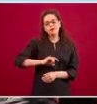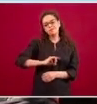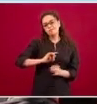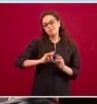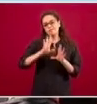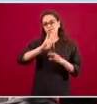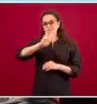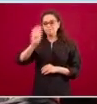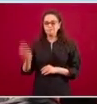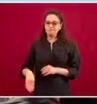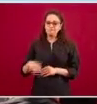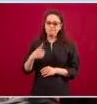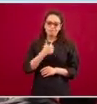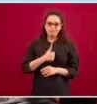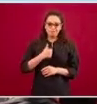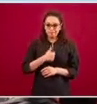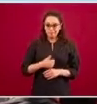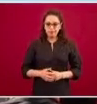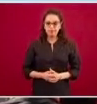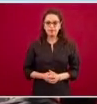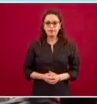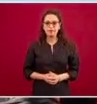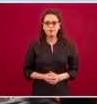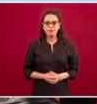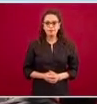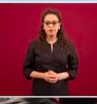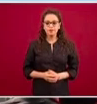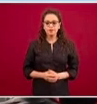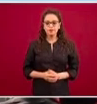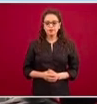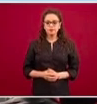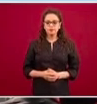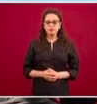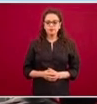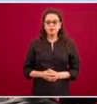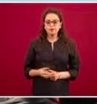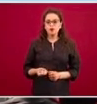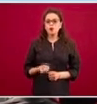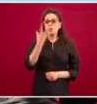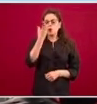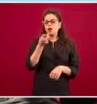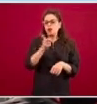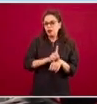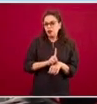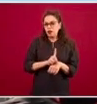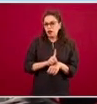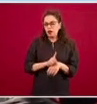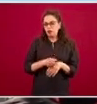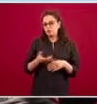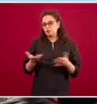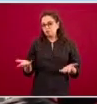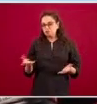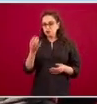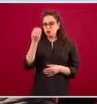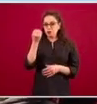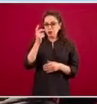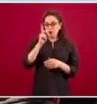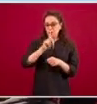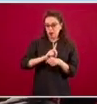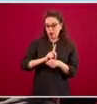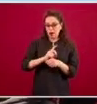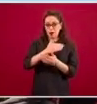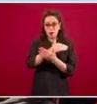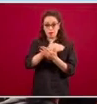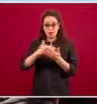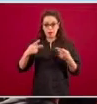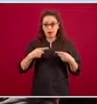patient unfortunately died, there is an amount of time. The average time is